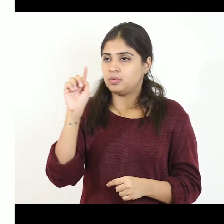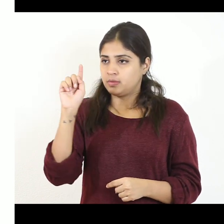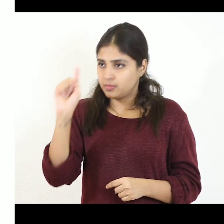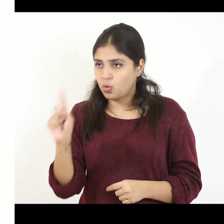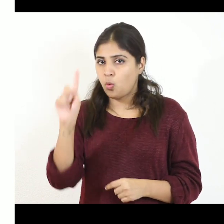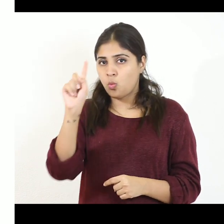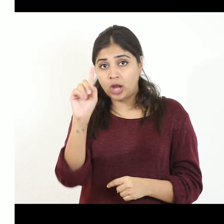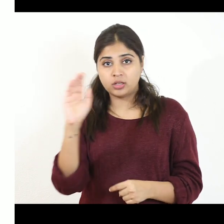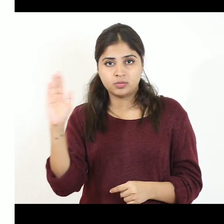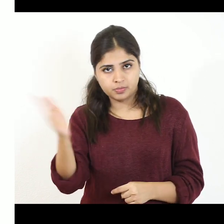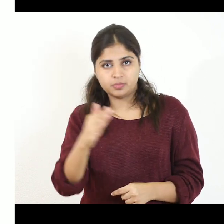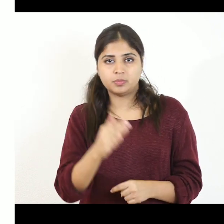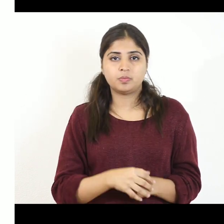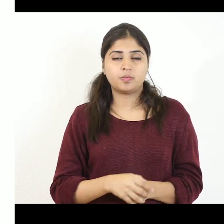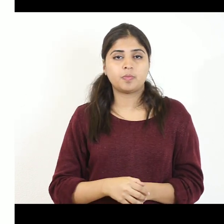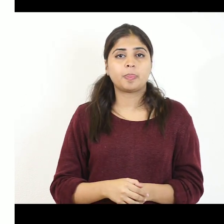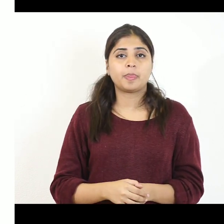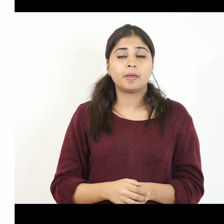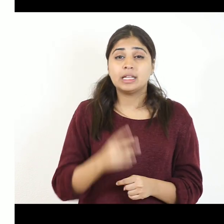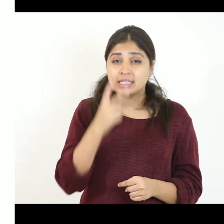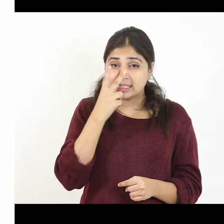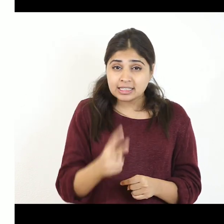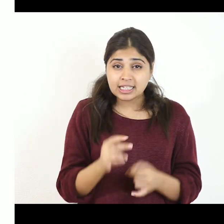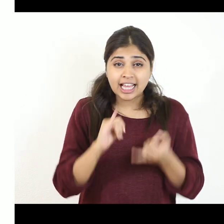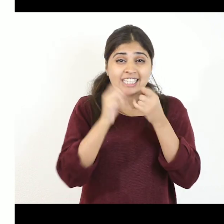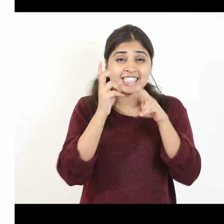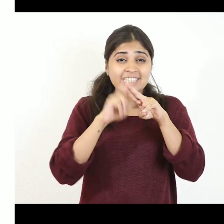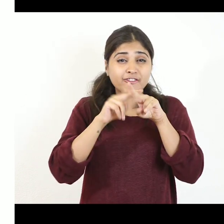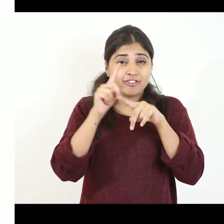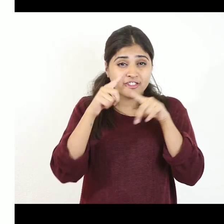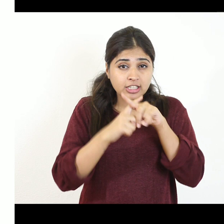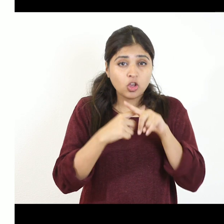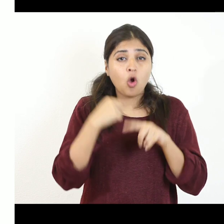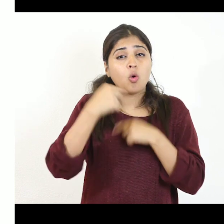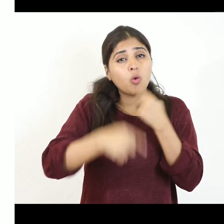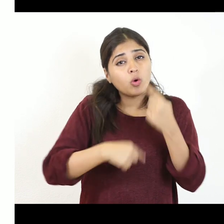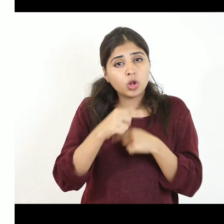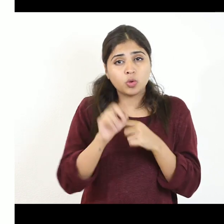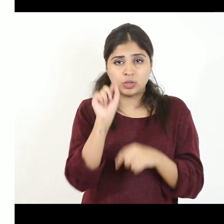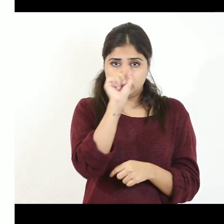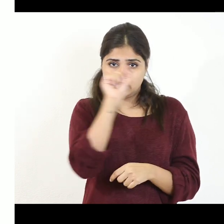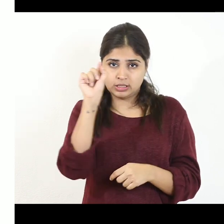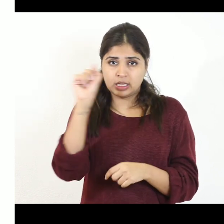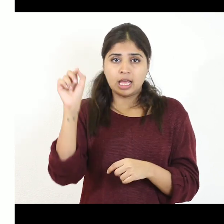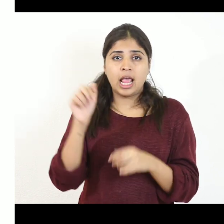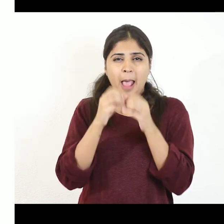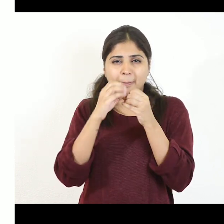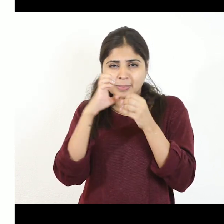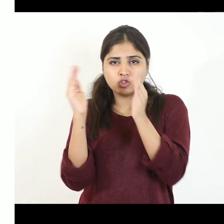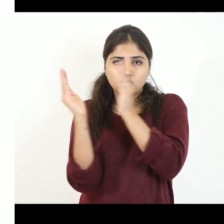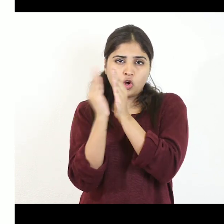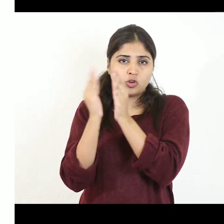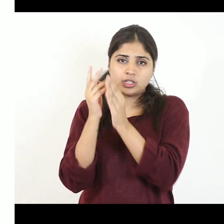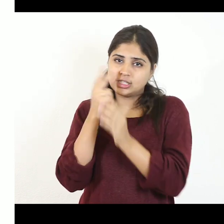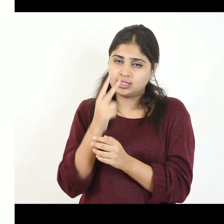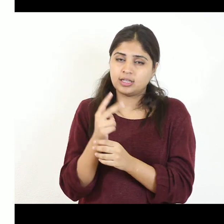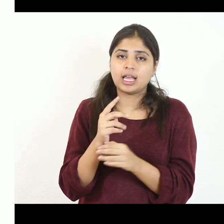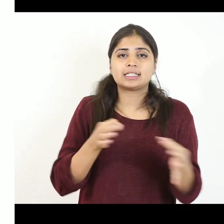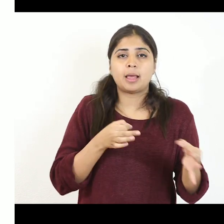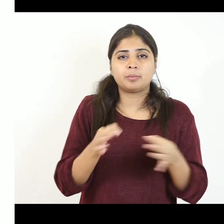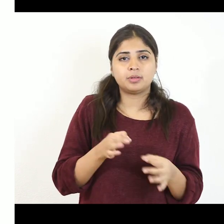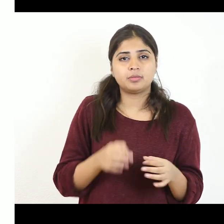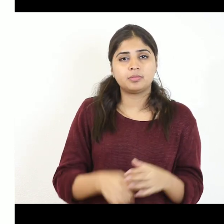Enclave B7 could be typed as. Notice that street suffixes are always abbreviated. Here are few